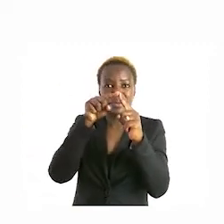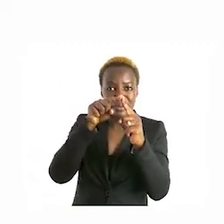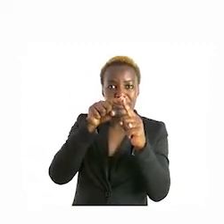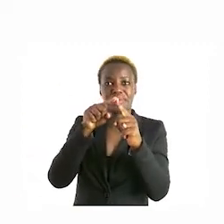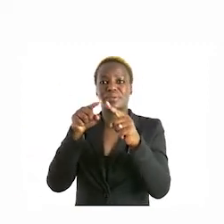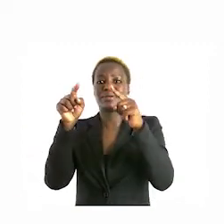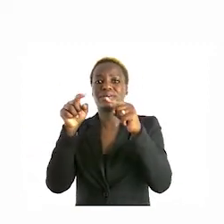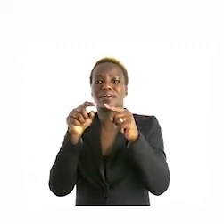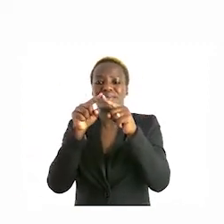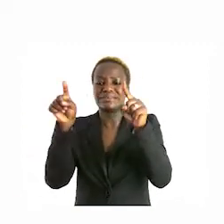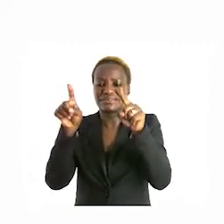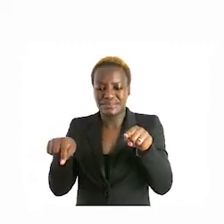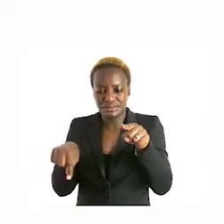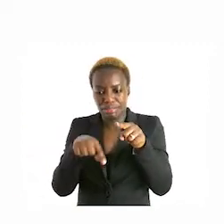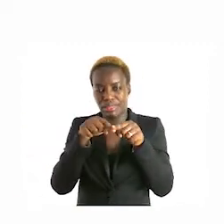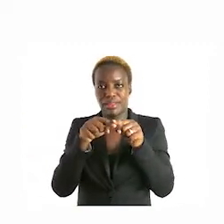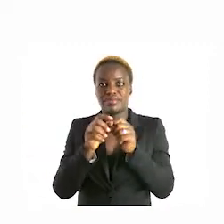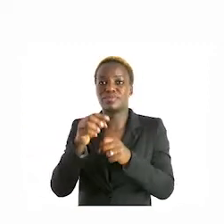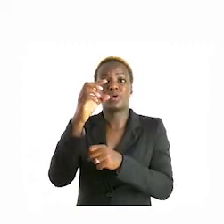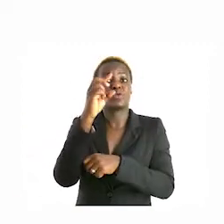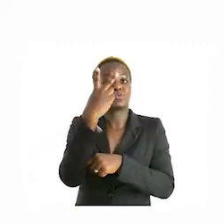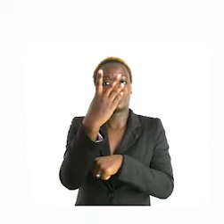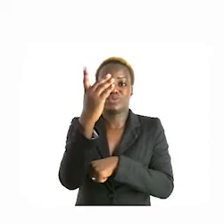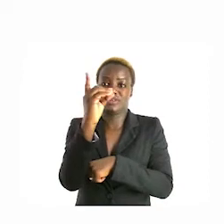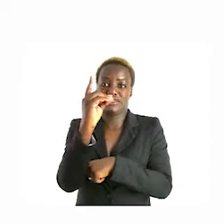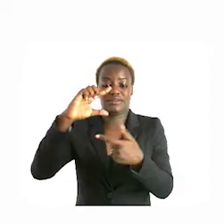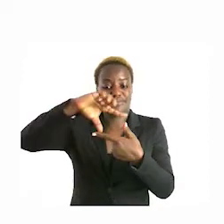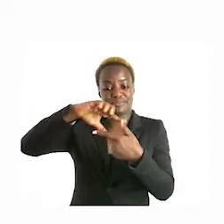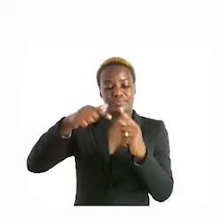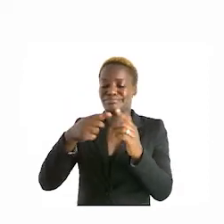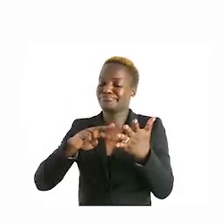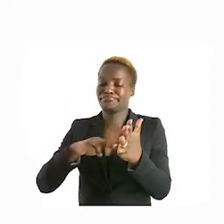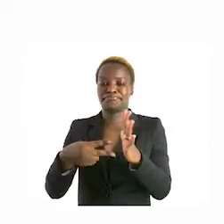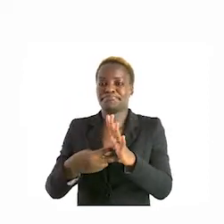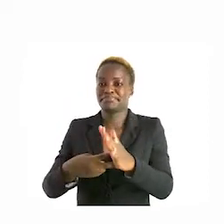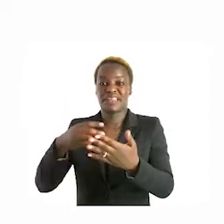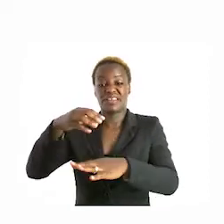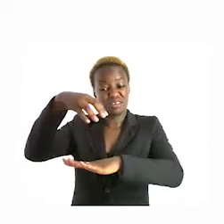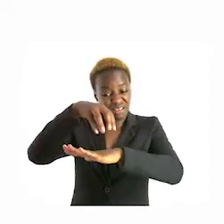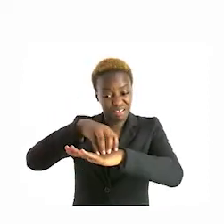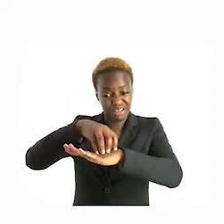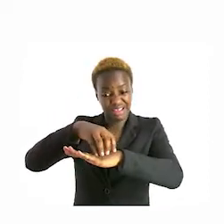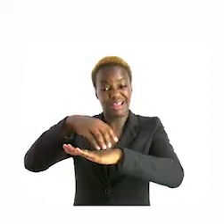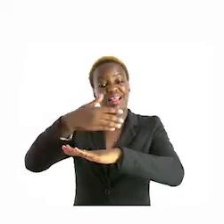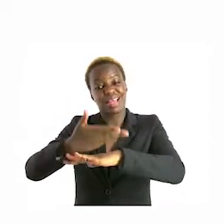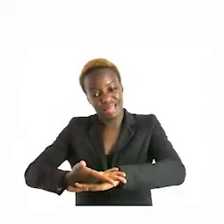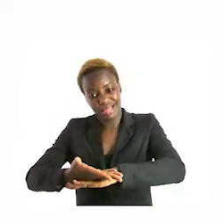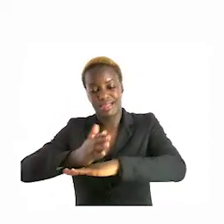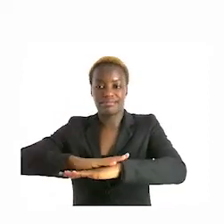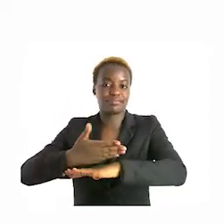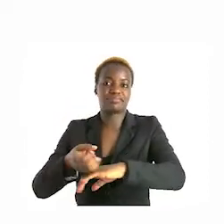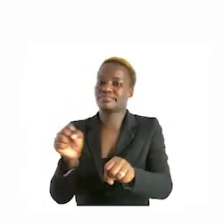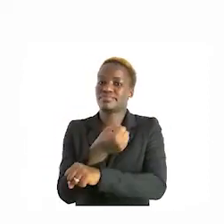those ones are 2D shapes. It simply means when you put them down, they will fall on either side. They won't be able to